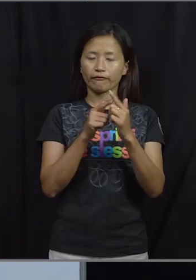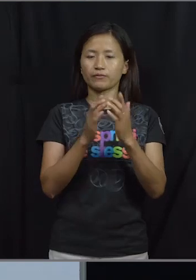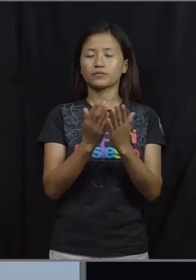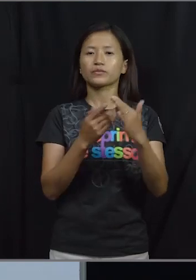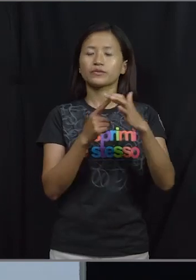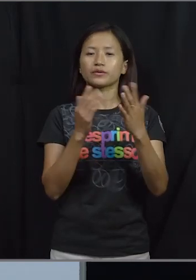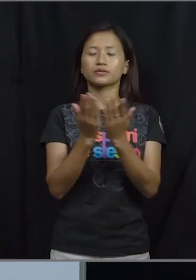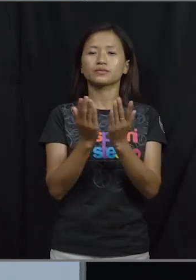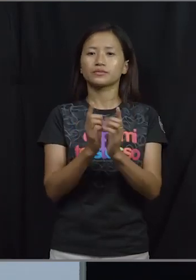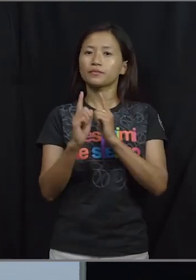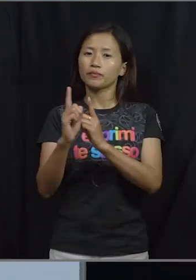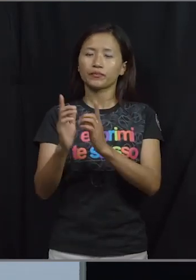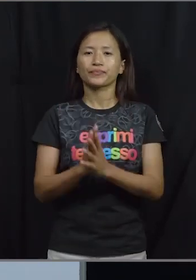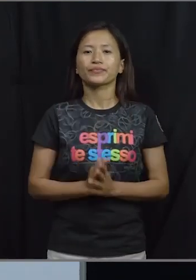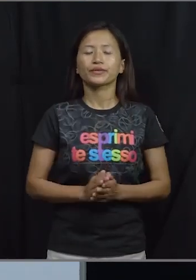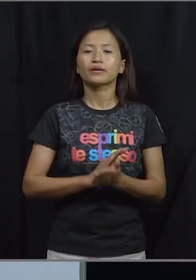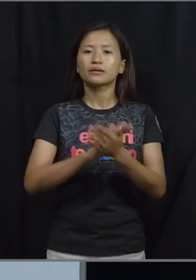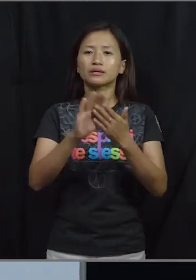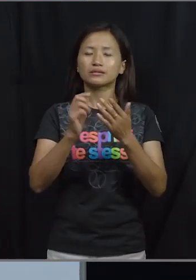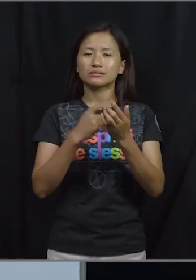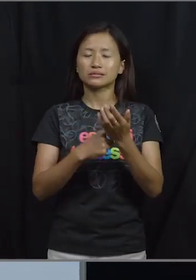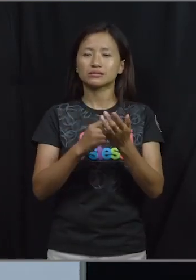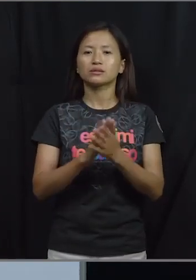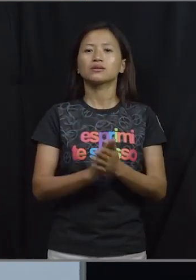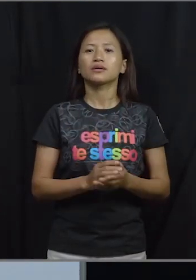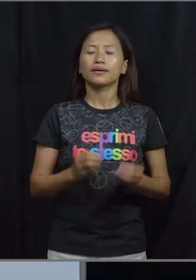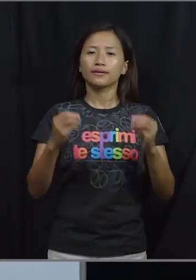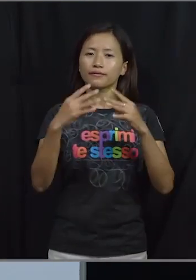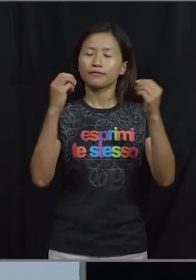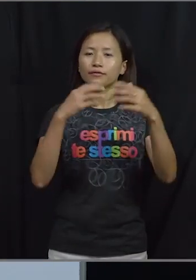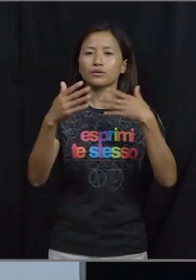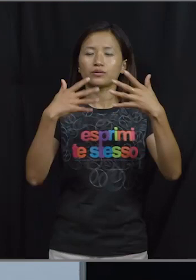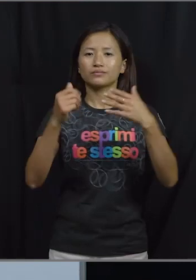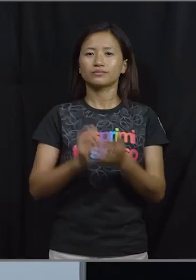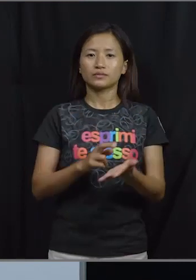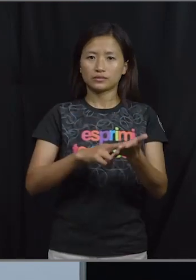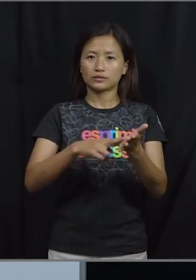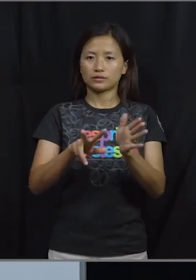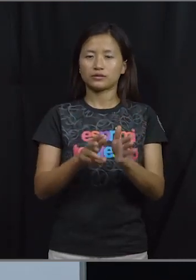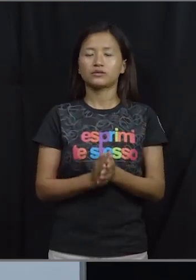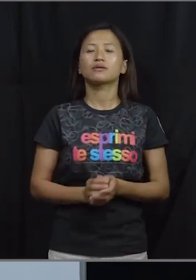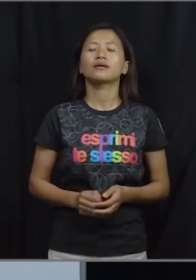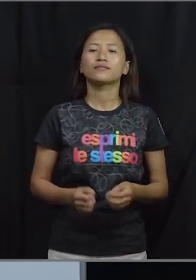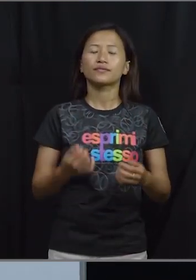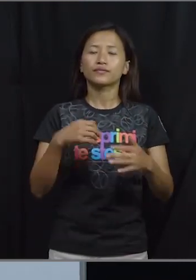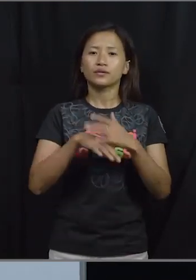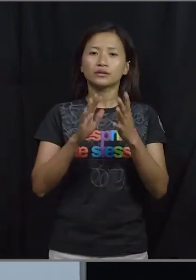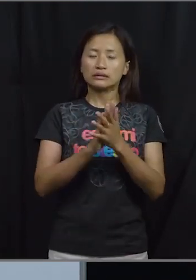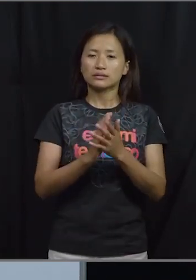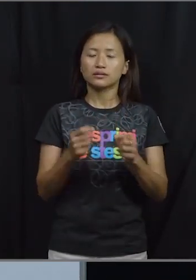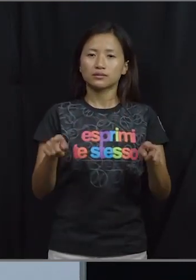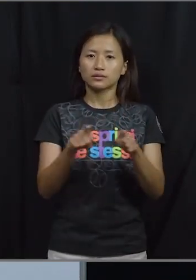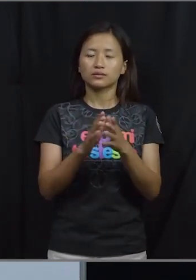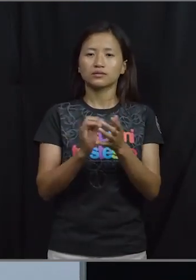So sometimes hereditary and environment is also known as nature and nurture. I'll just write